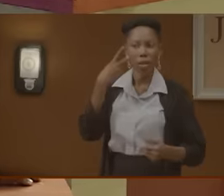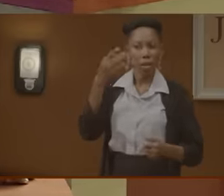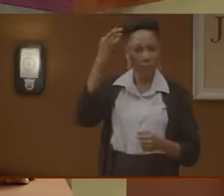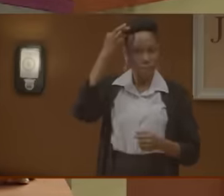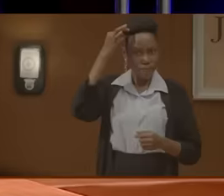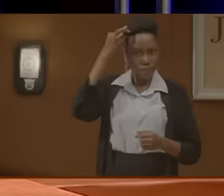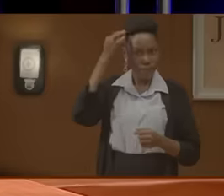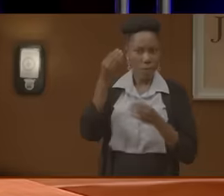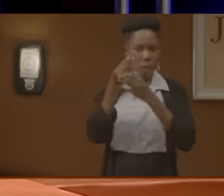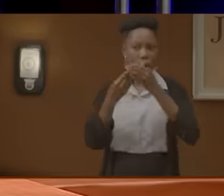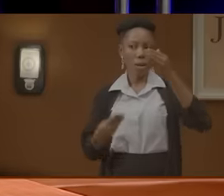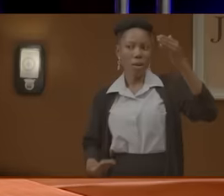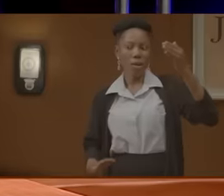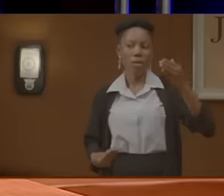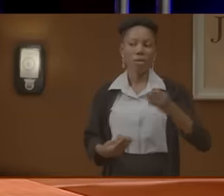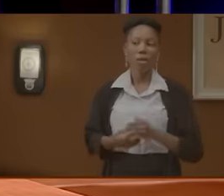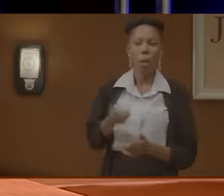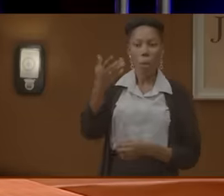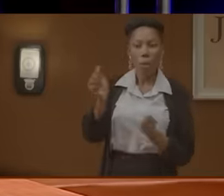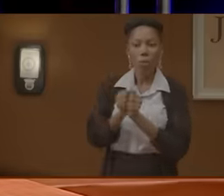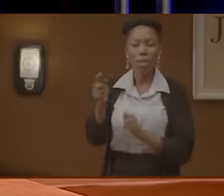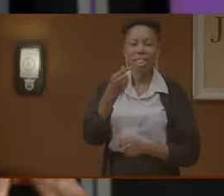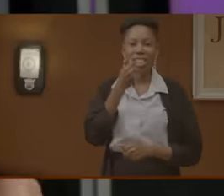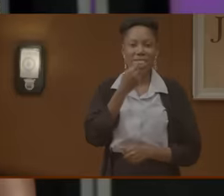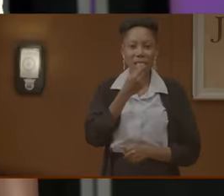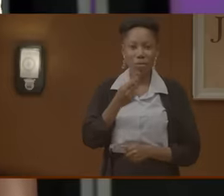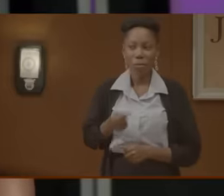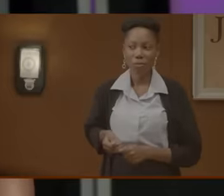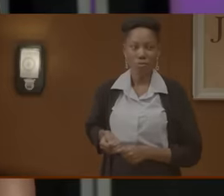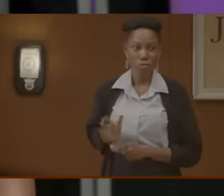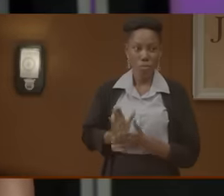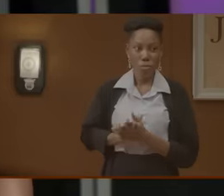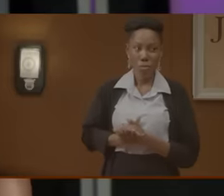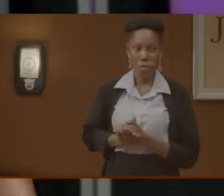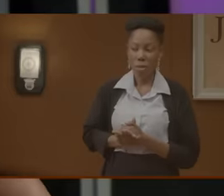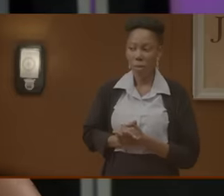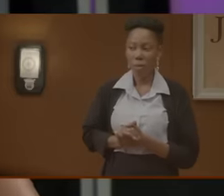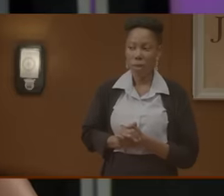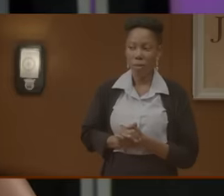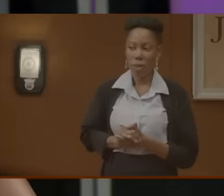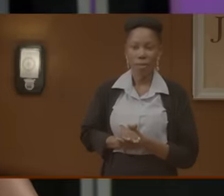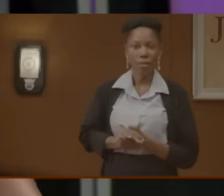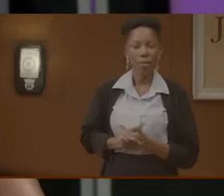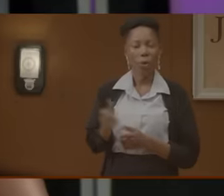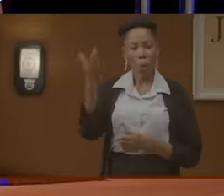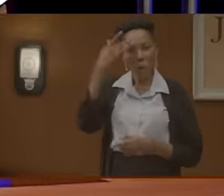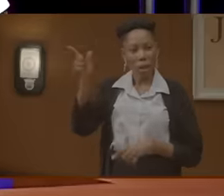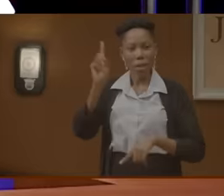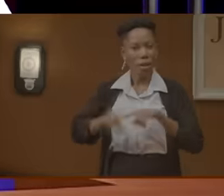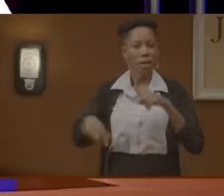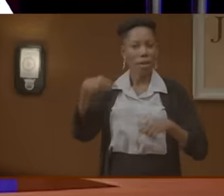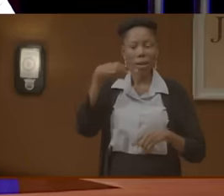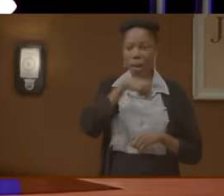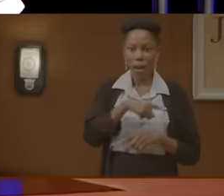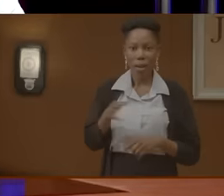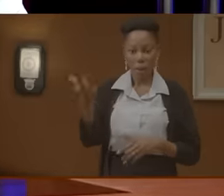she use for that thing. You start my teeth. No, when I see him, I can pull my trouser. The man, I'm not, I can never lie here. He's sitting for